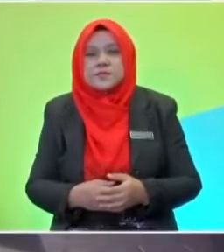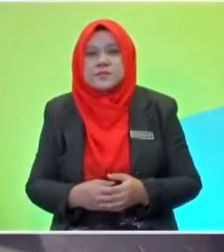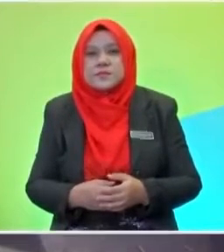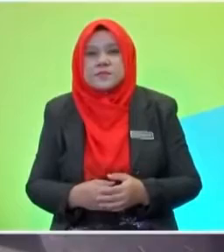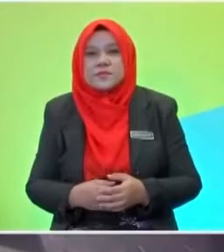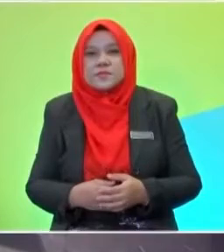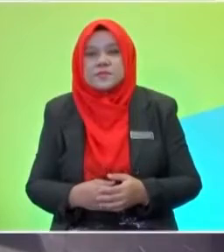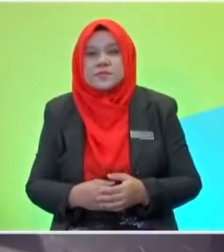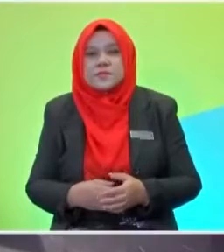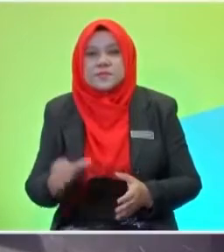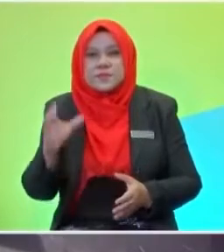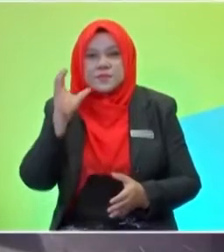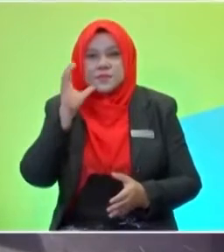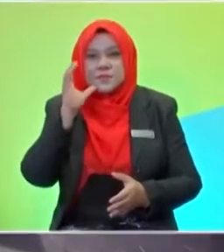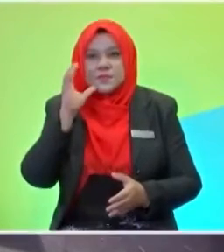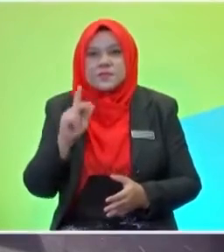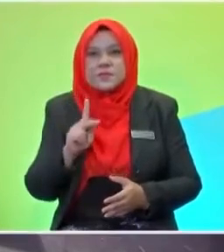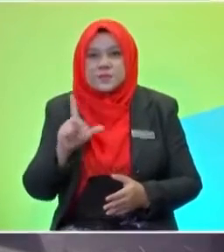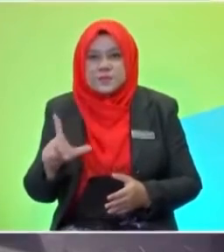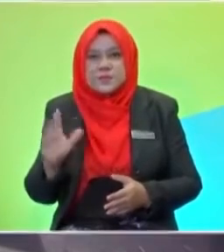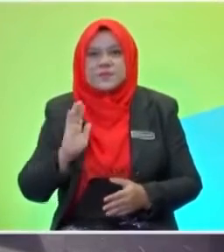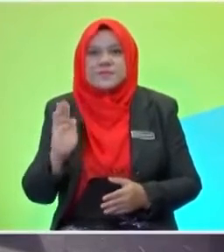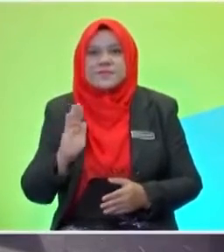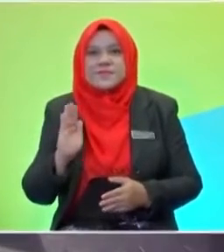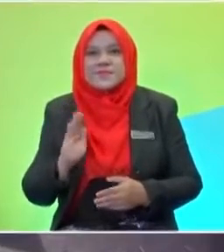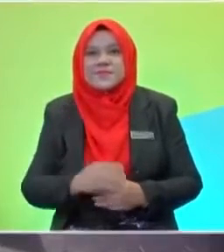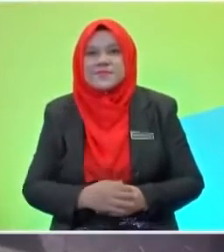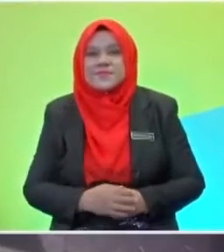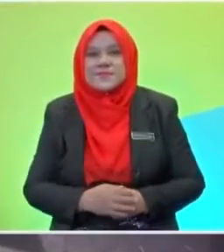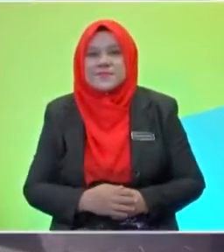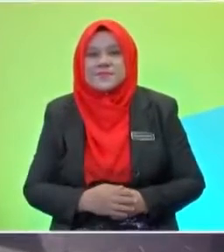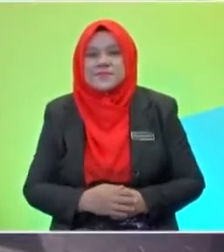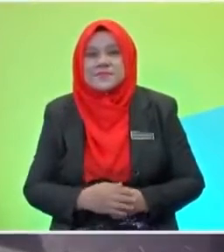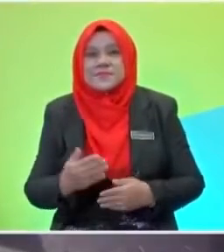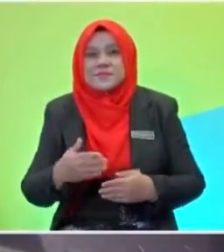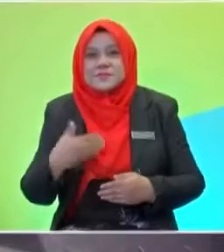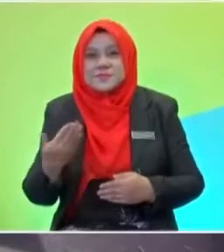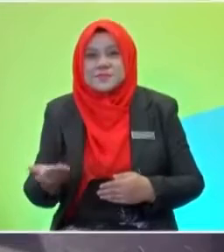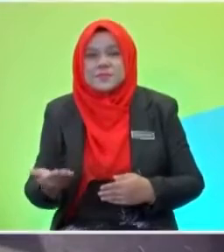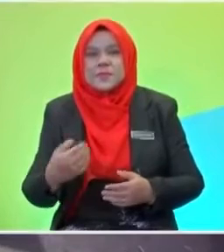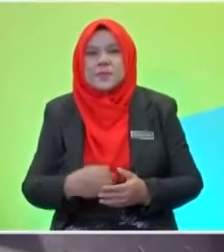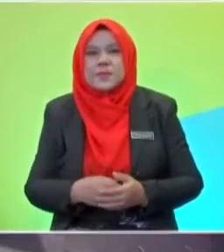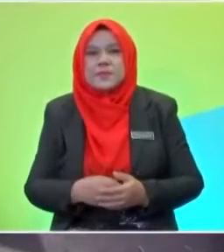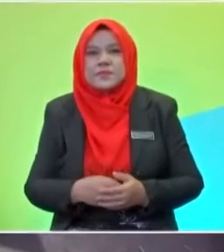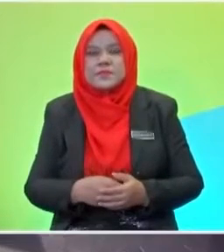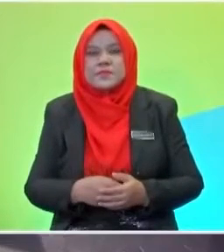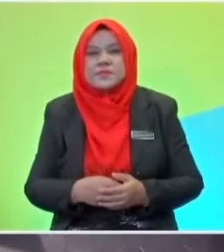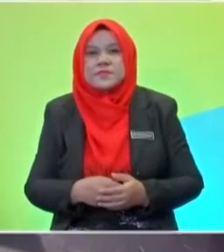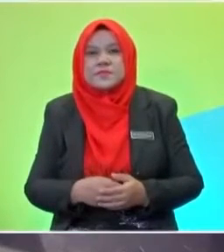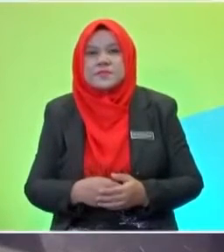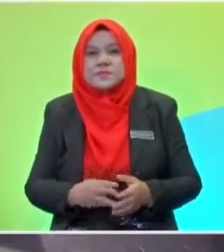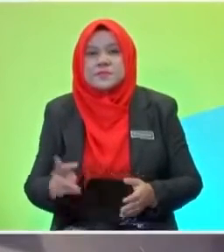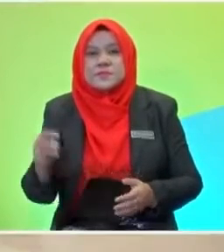Bandar Raya Bangsa KL. Hi Charu. Hi Charu. Okay. Next we have Manoj Rao Gangadharan